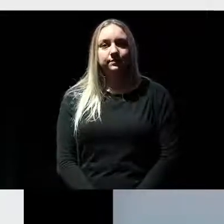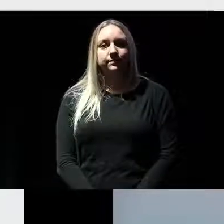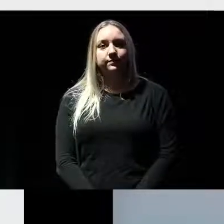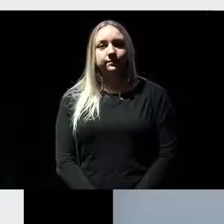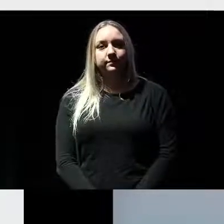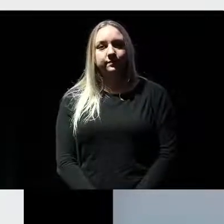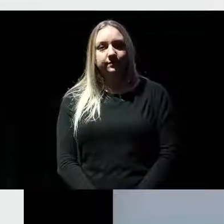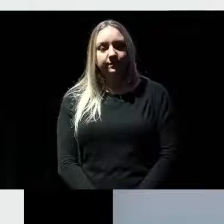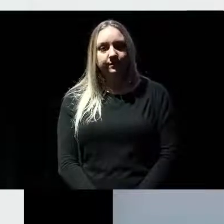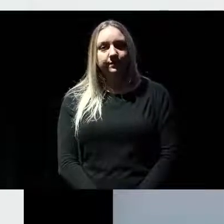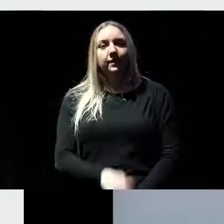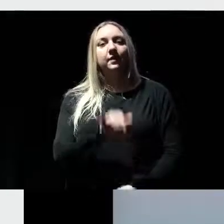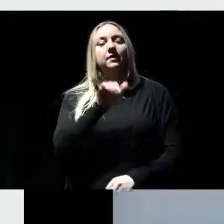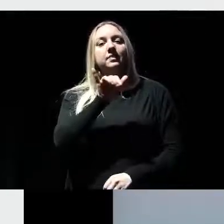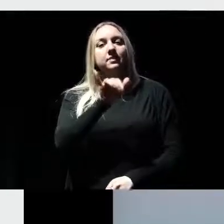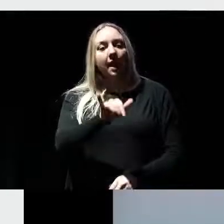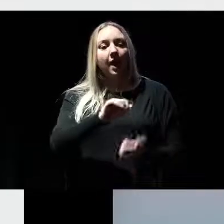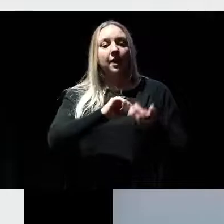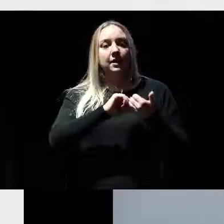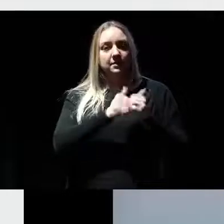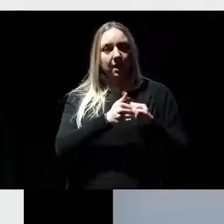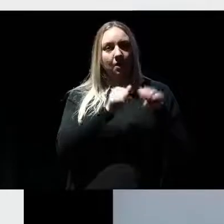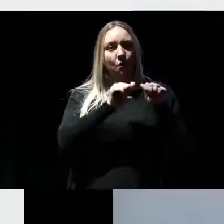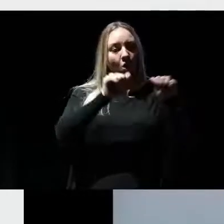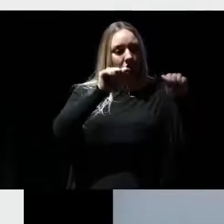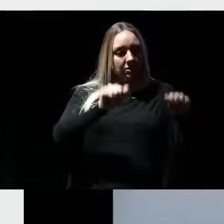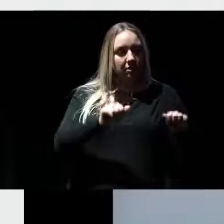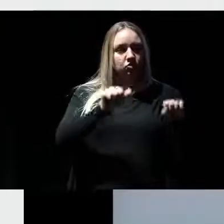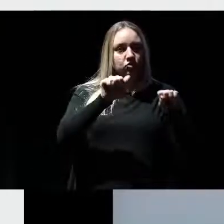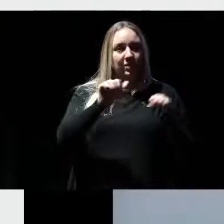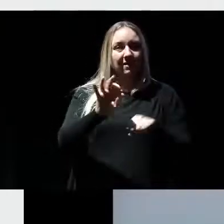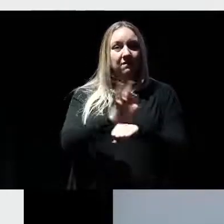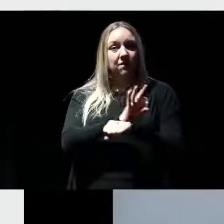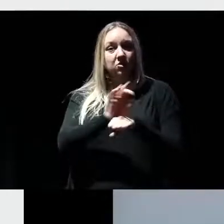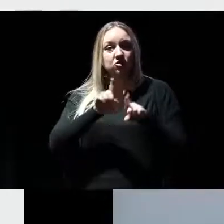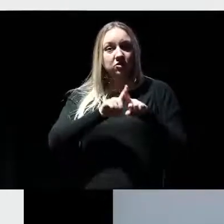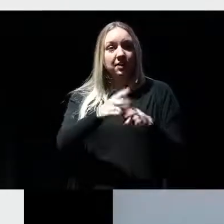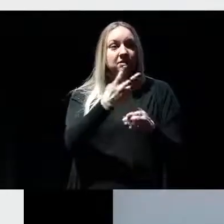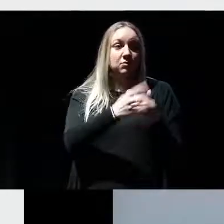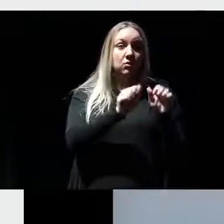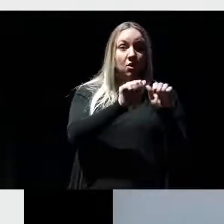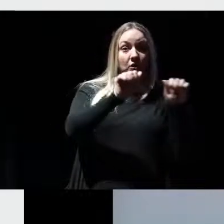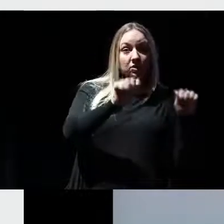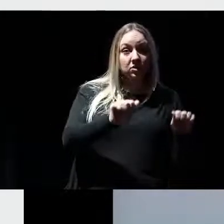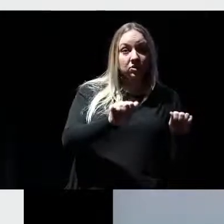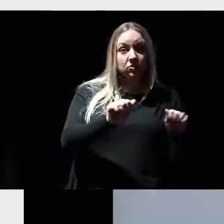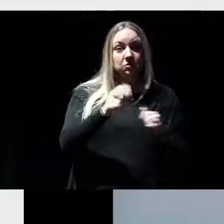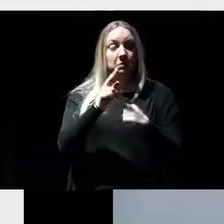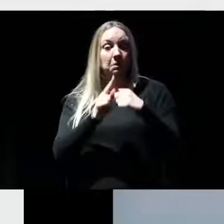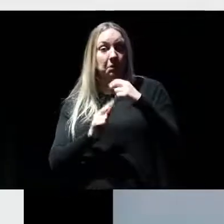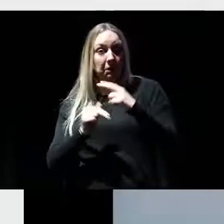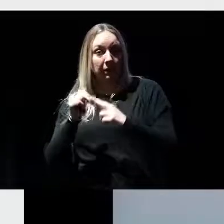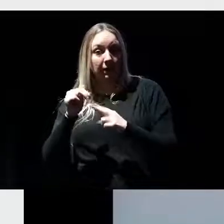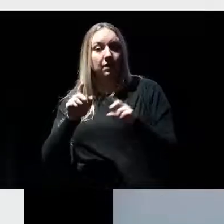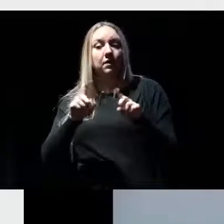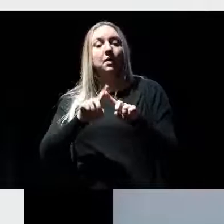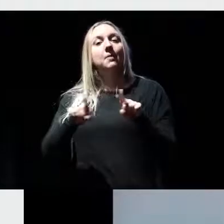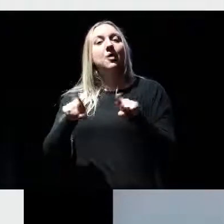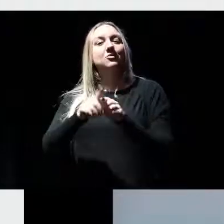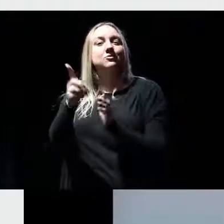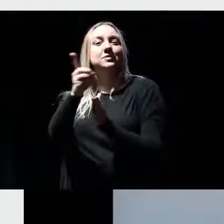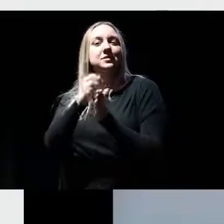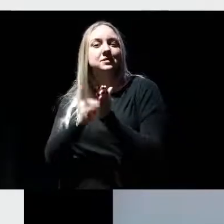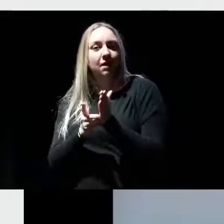allows architecture to have the ability to be both architecture and building, but also urban design